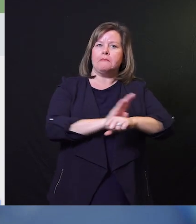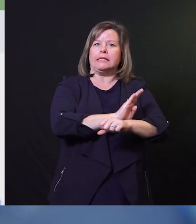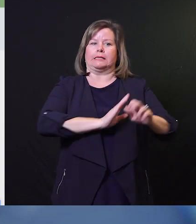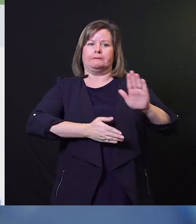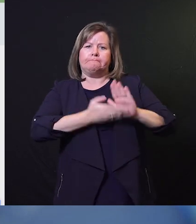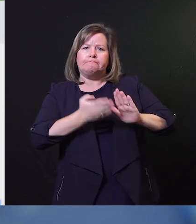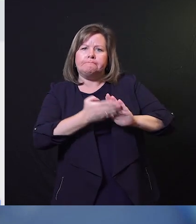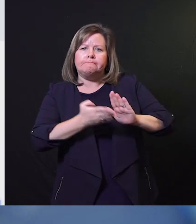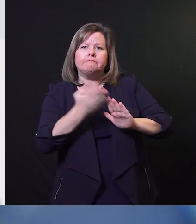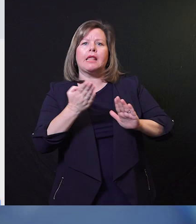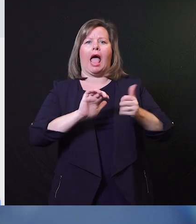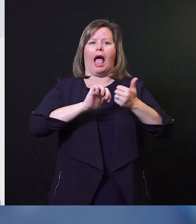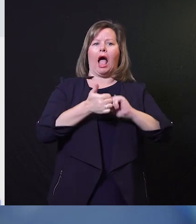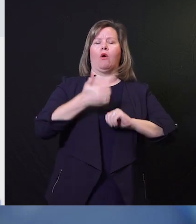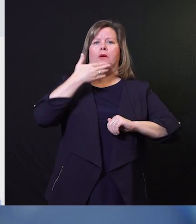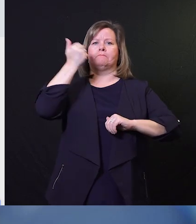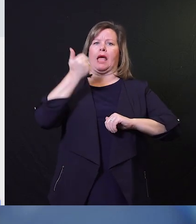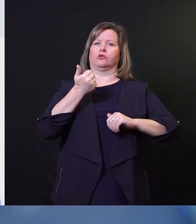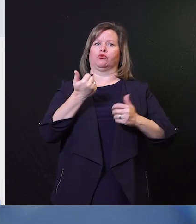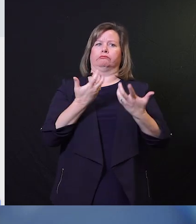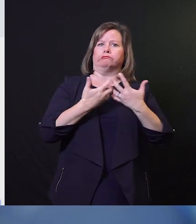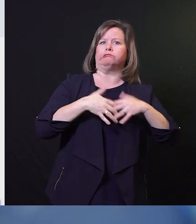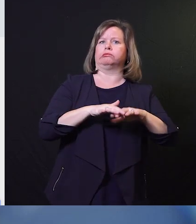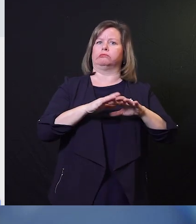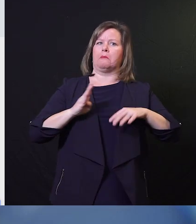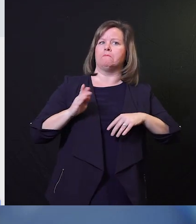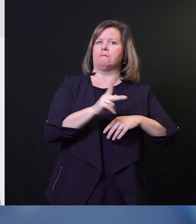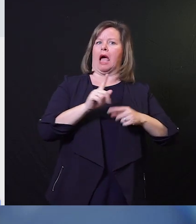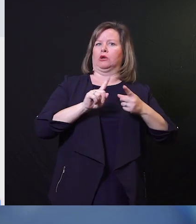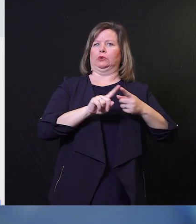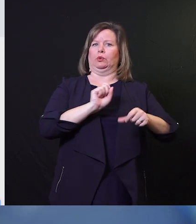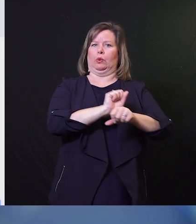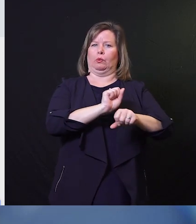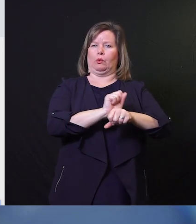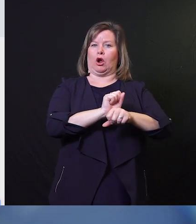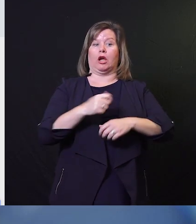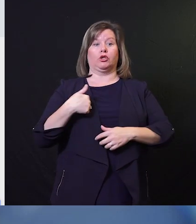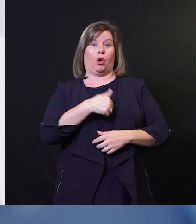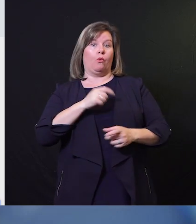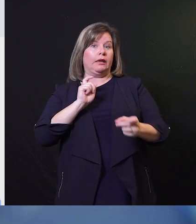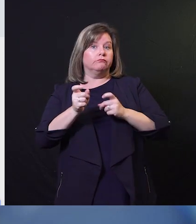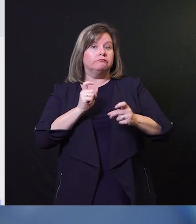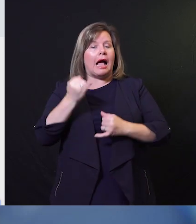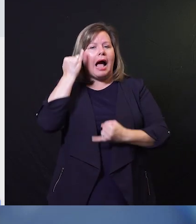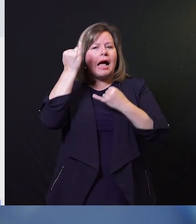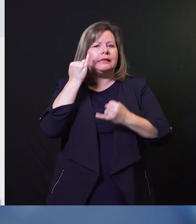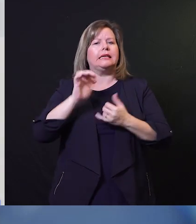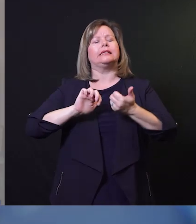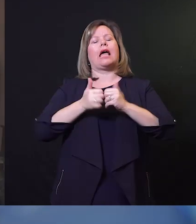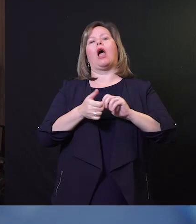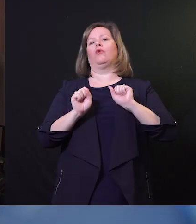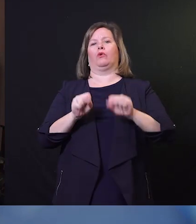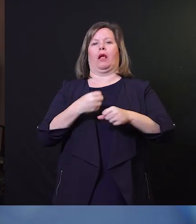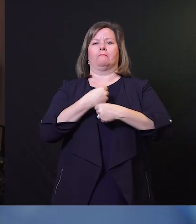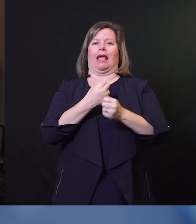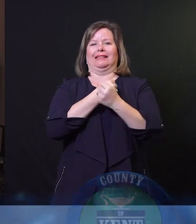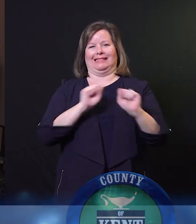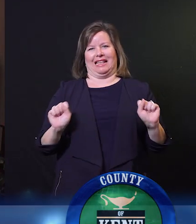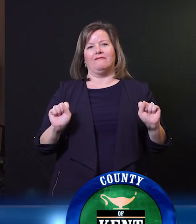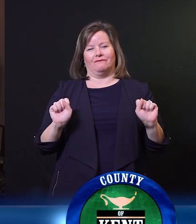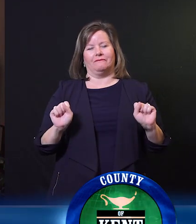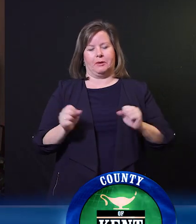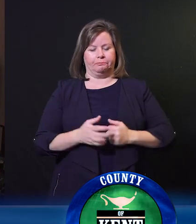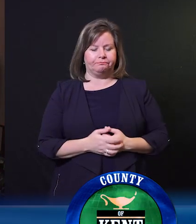your employees, and so we're going to give you ideas on things that you can use to make that place of work as safe as possible. We